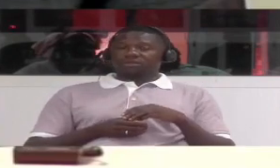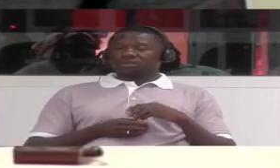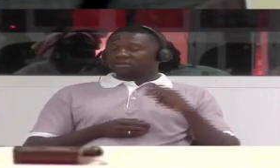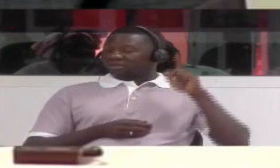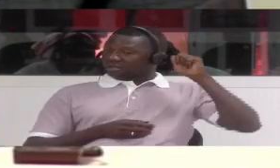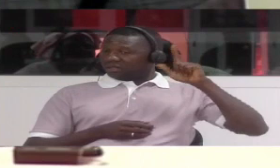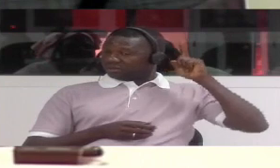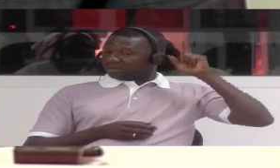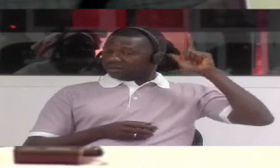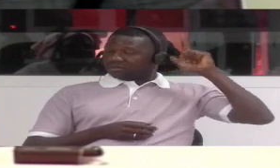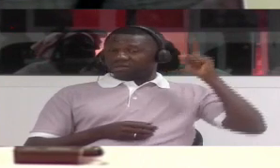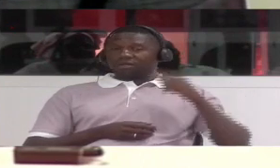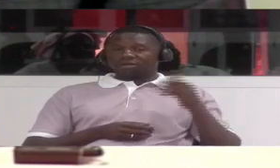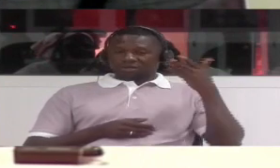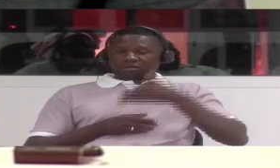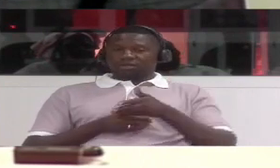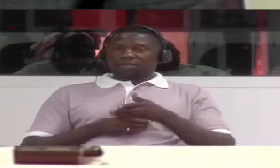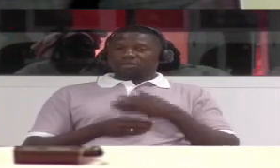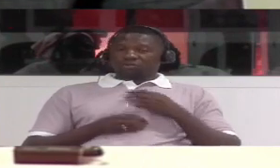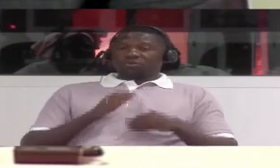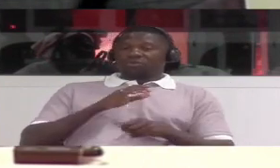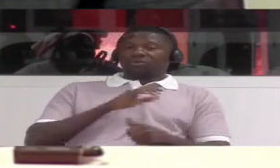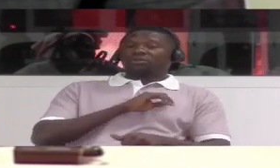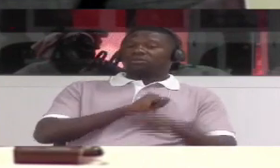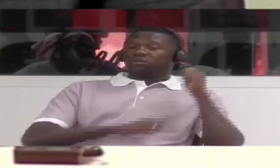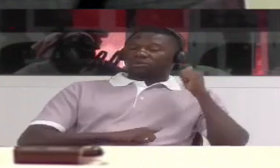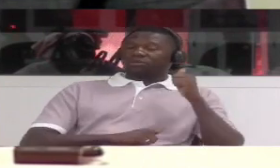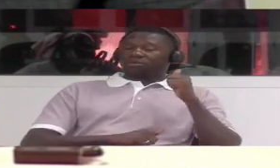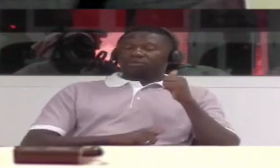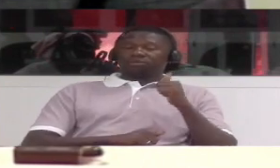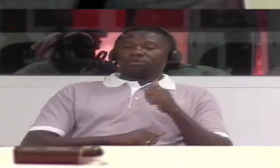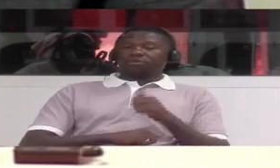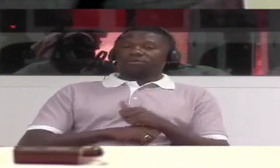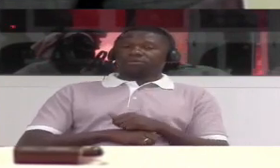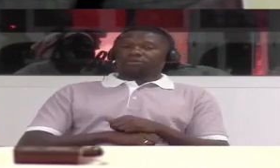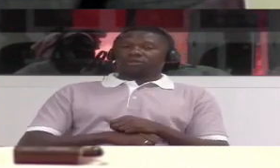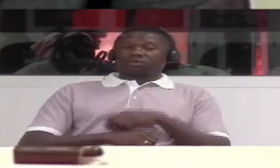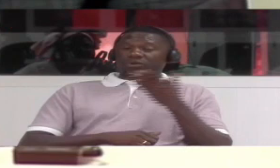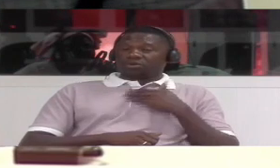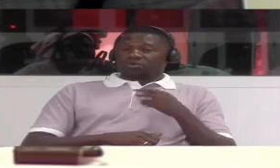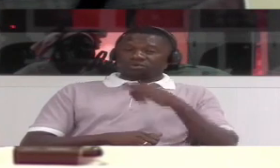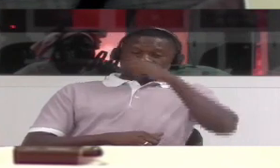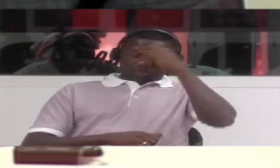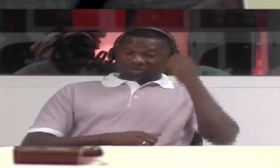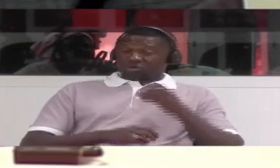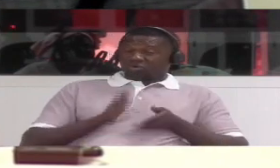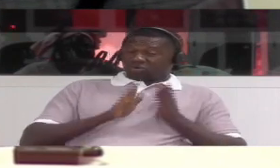he was deported back to where he was running from.